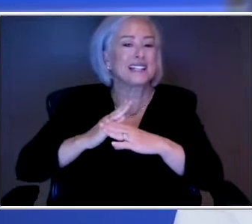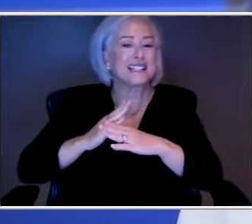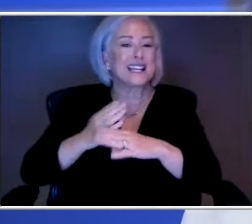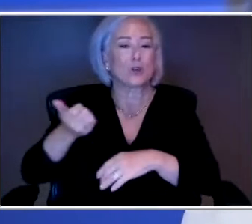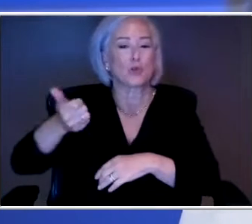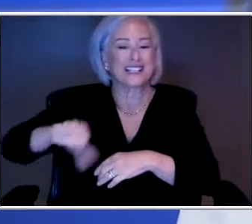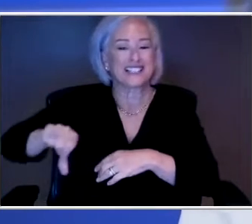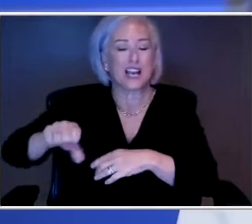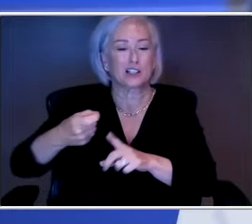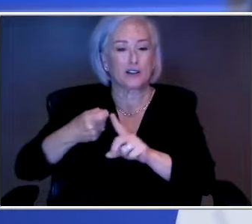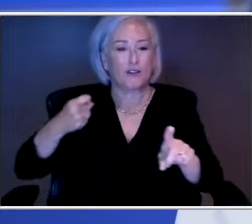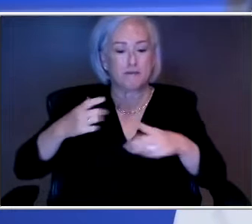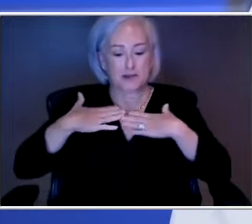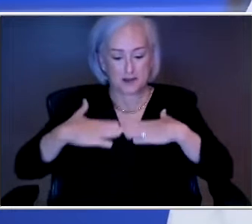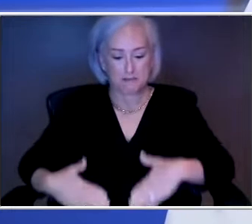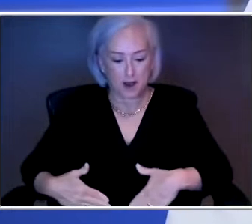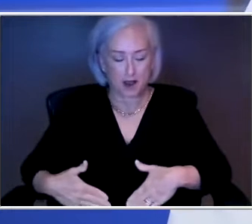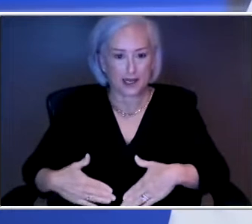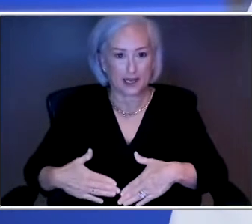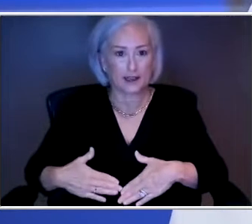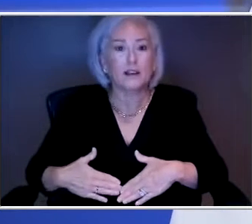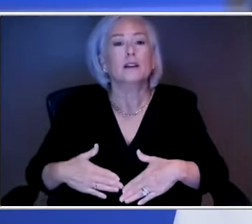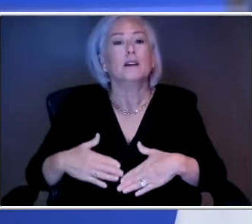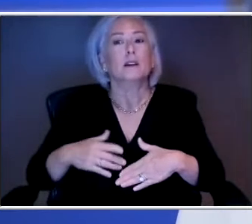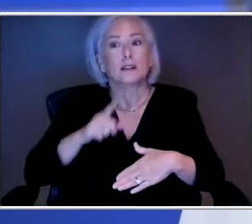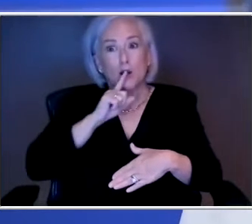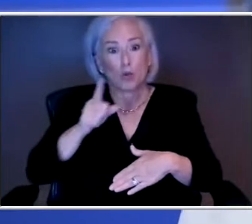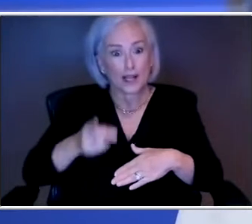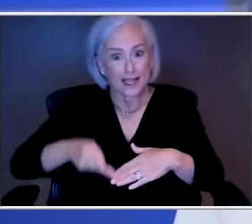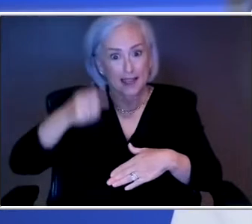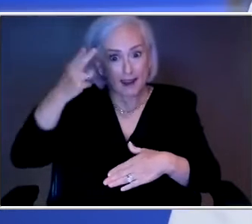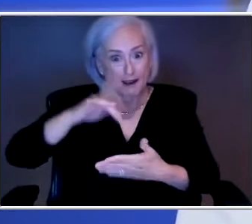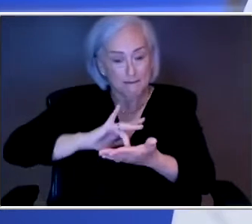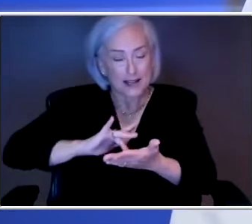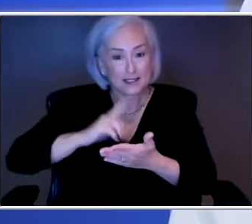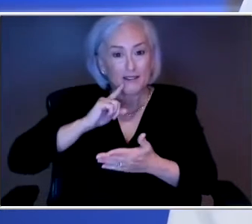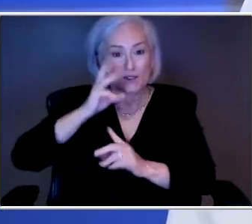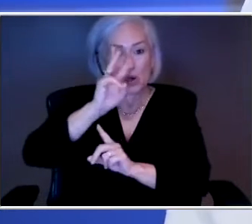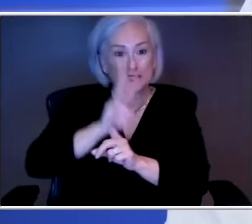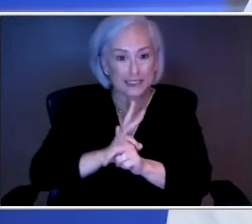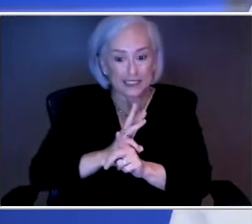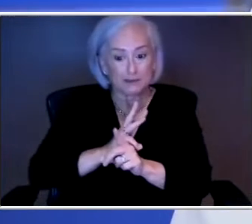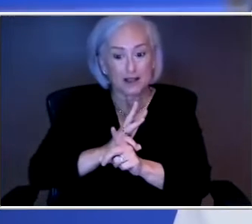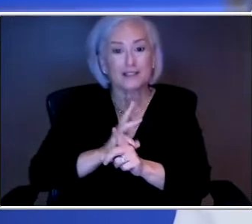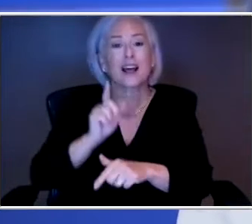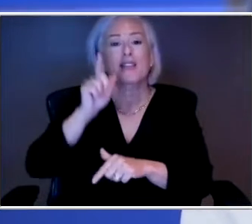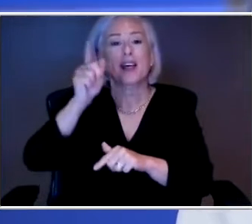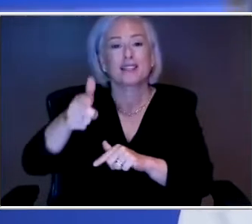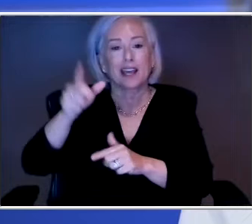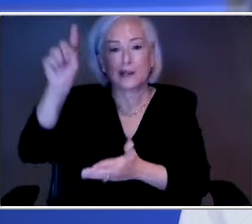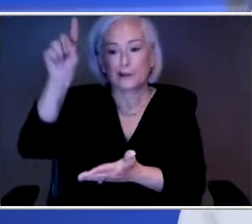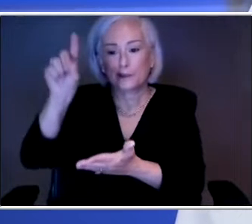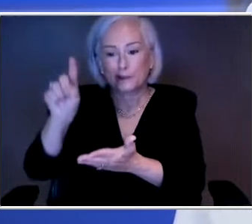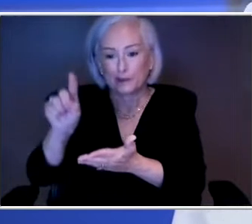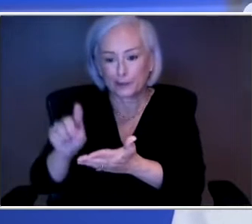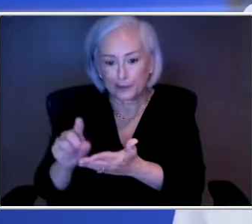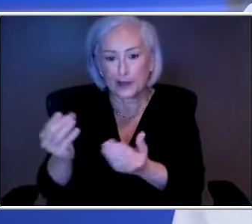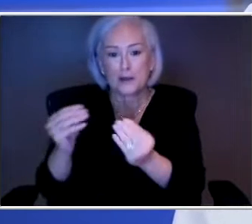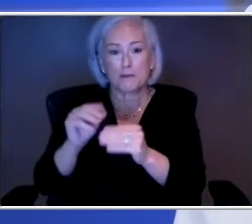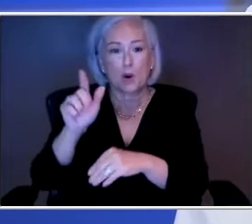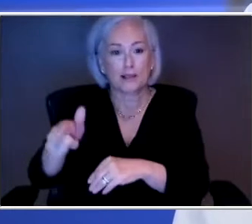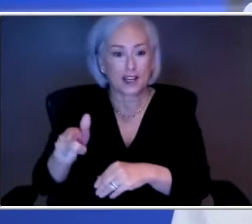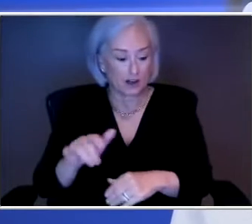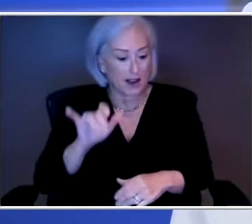months, but they're weaned down over time. Those lower the threshold to get cancers for everybody. Most common type